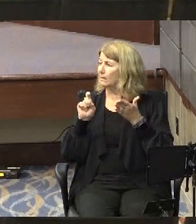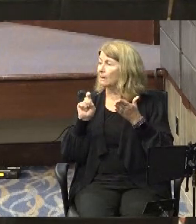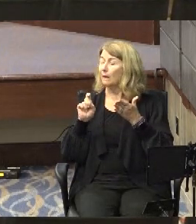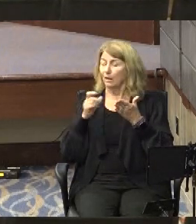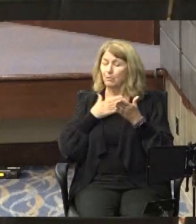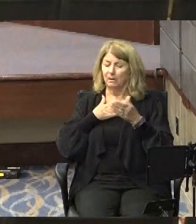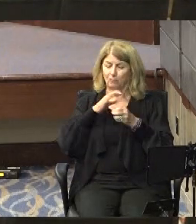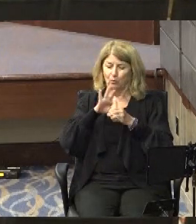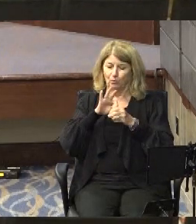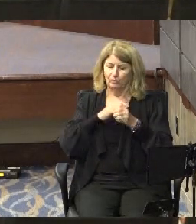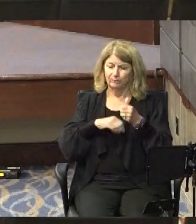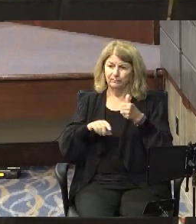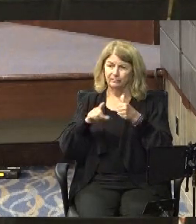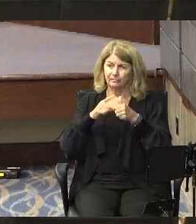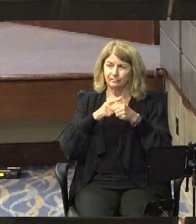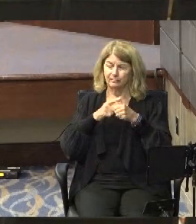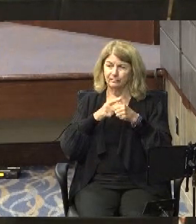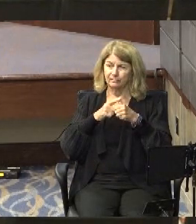the council.